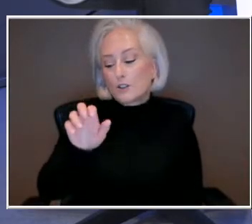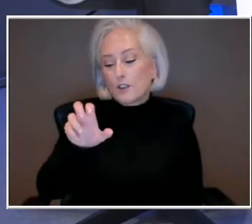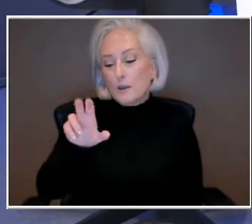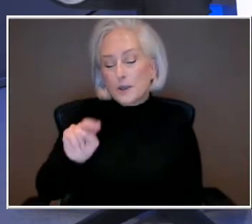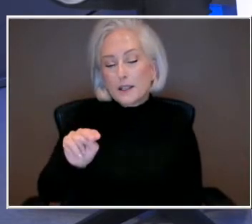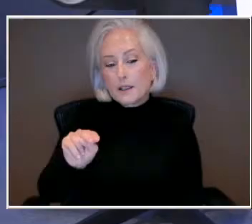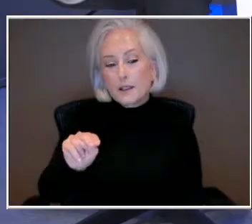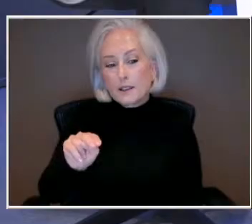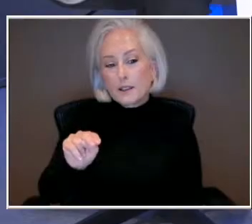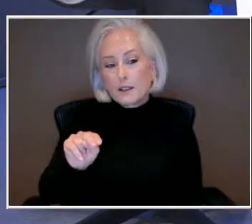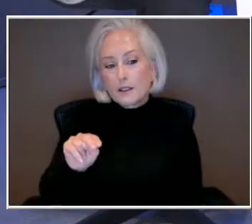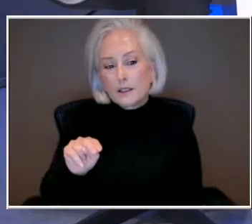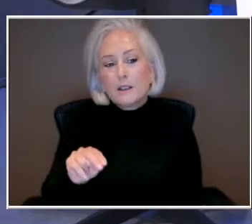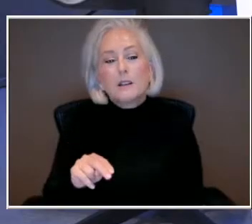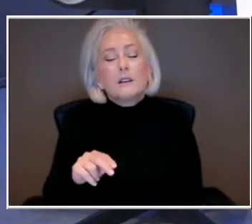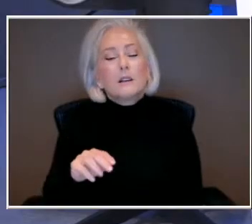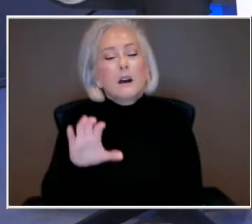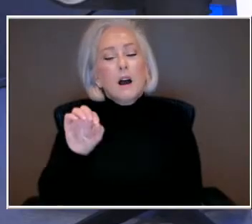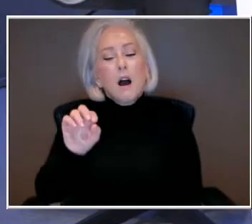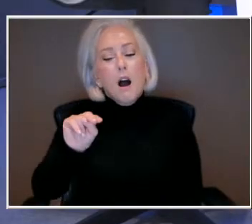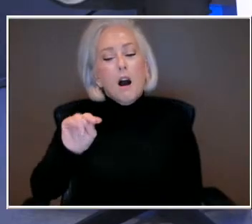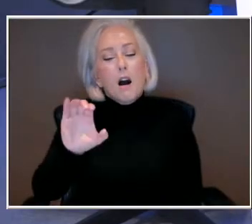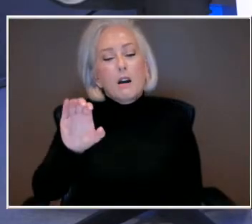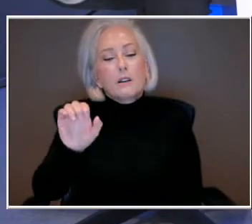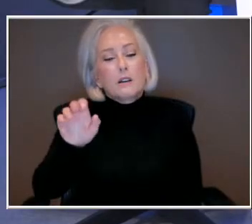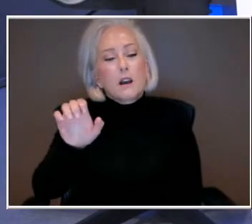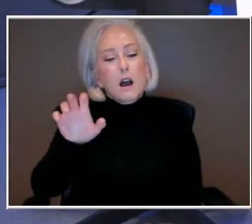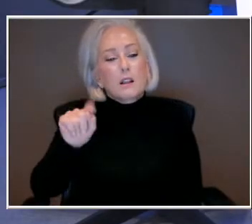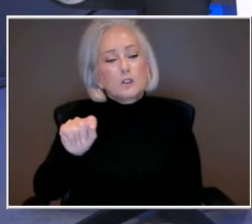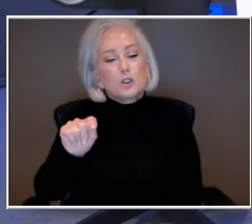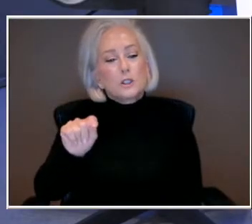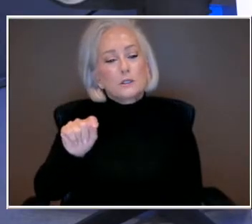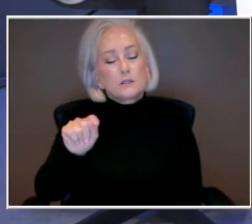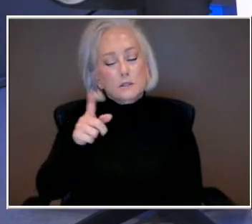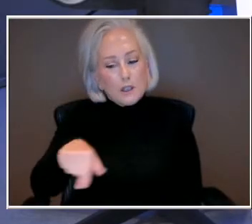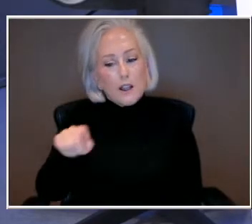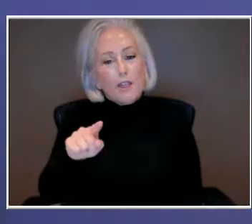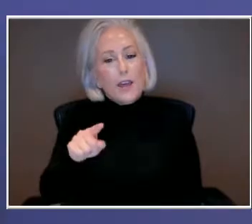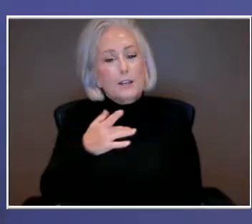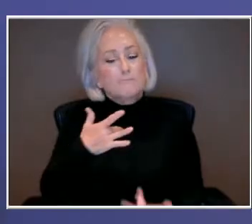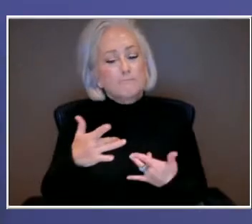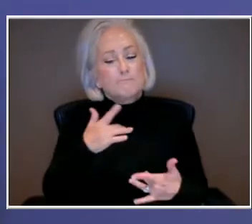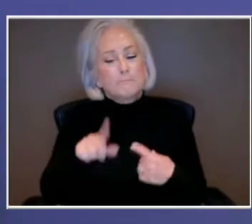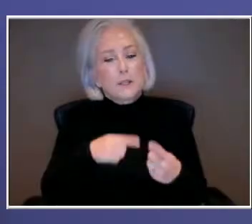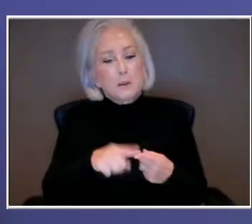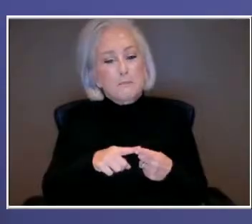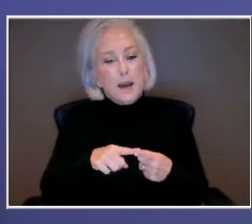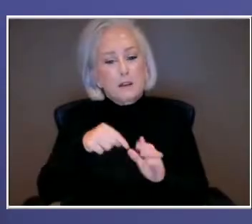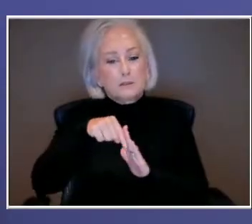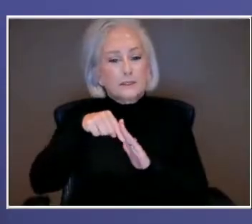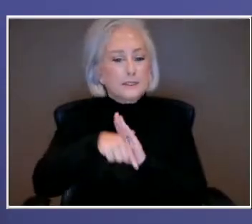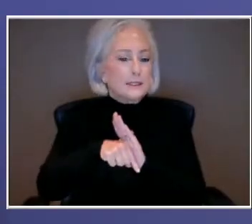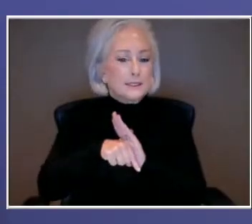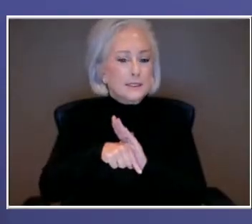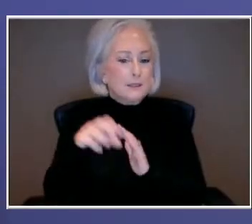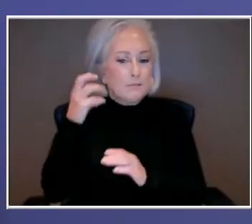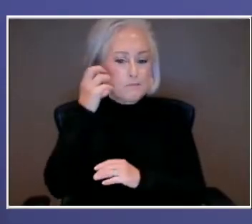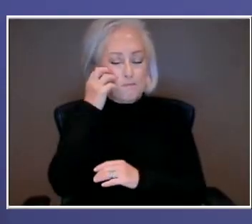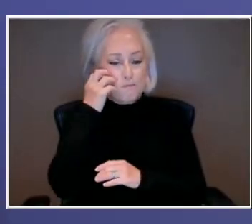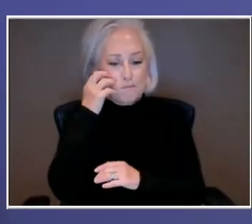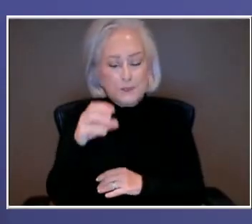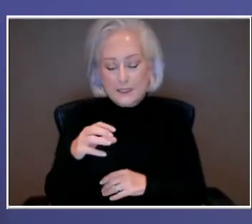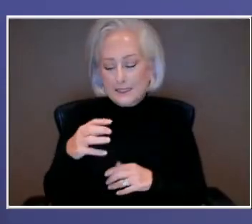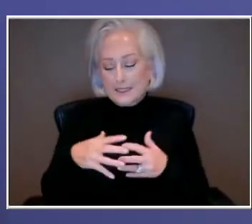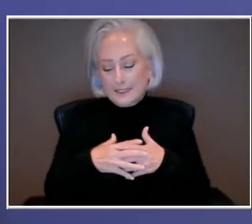dense breast tissue, especially when it comes to reading mammograms? Well, dense breast tissue can